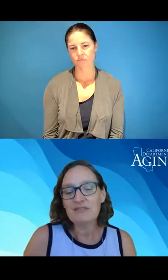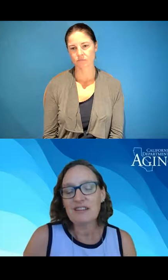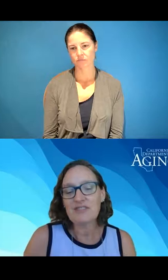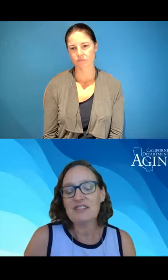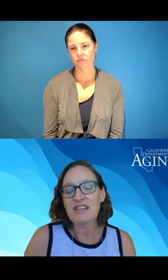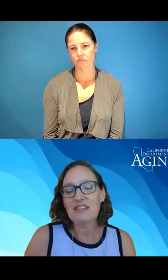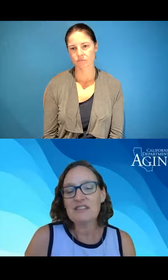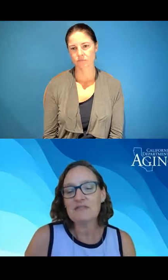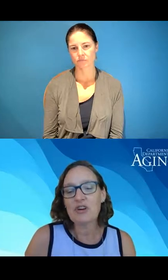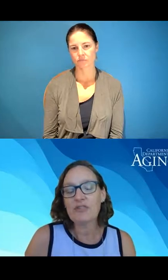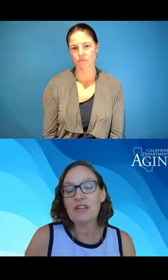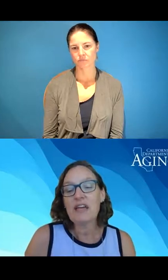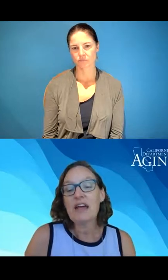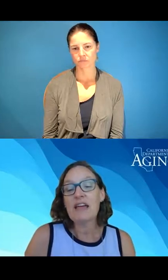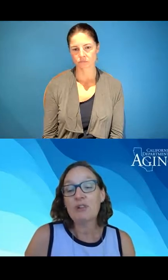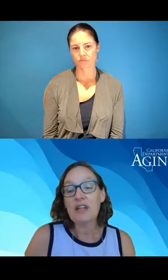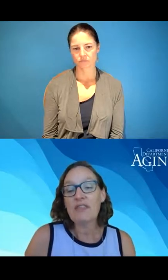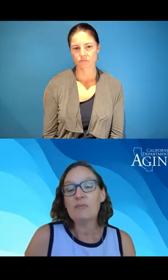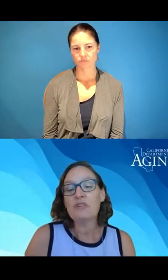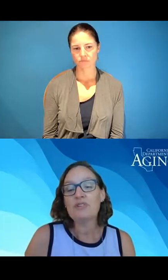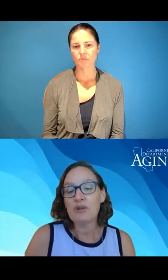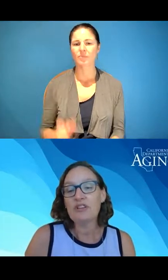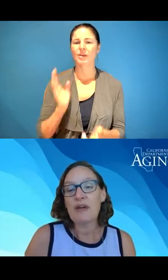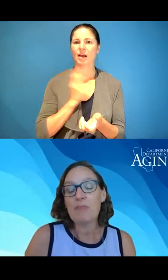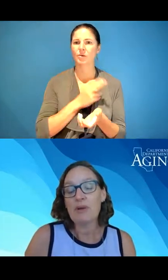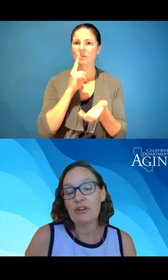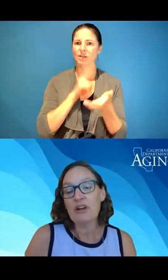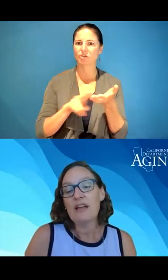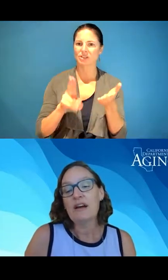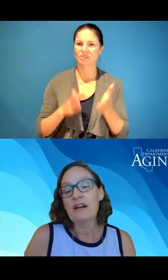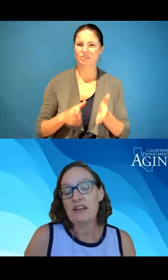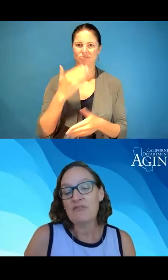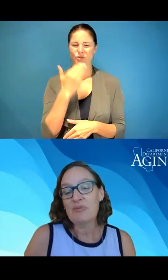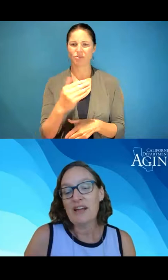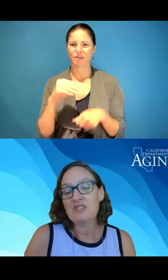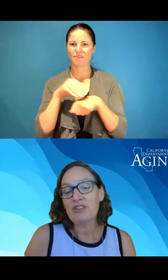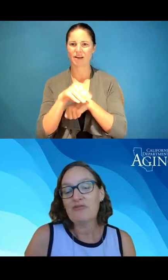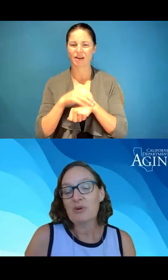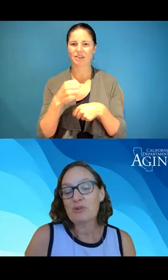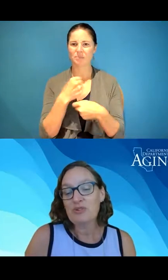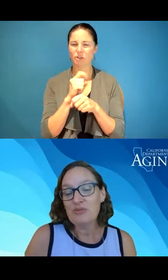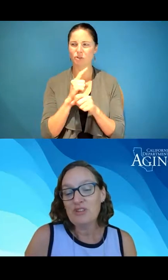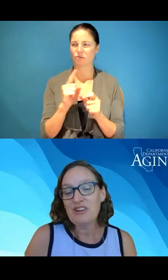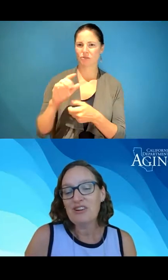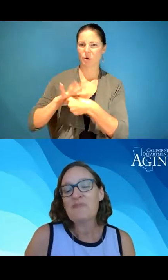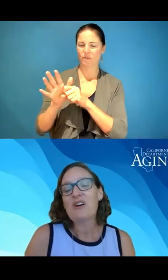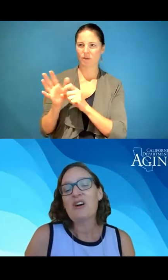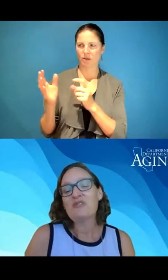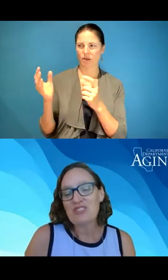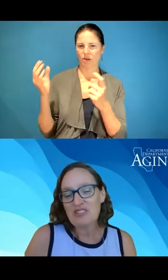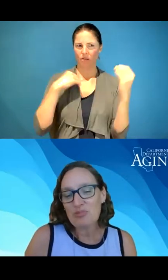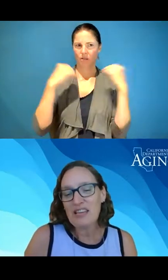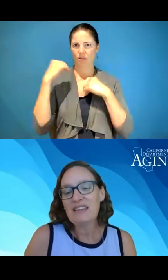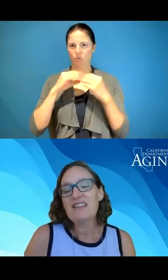the steering, I have to say, lessons of COVID, and apply them to building back better in every way as we look forward to a new year, our